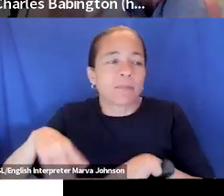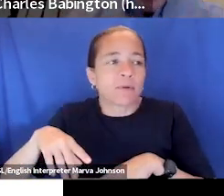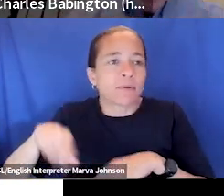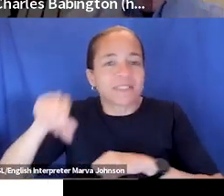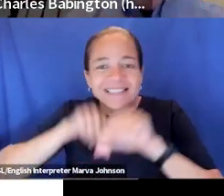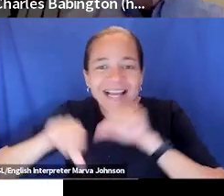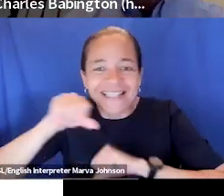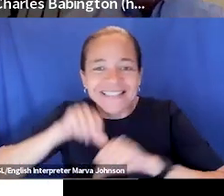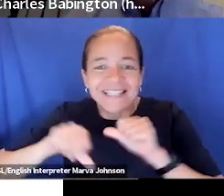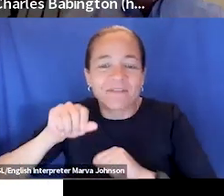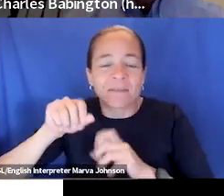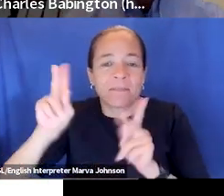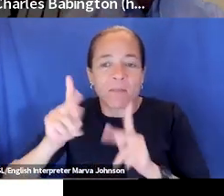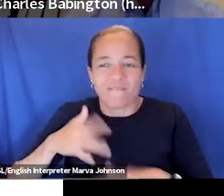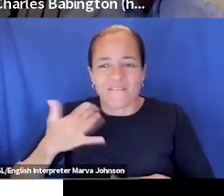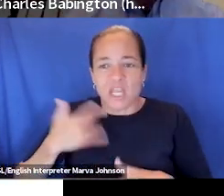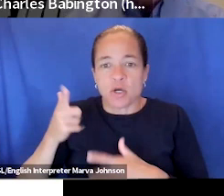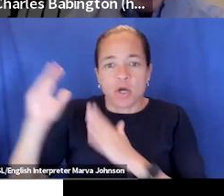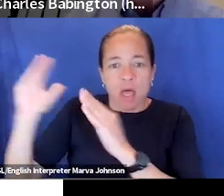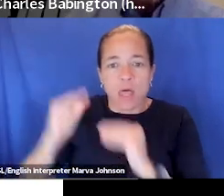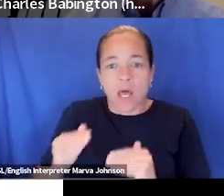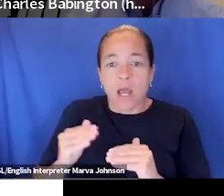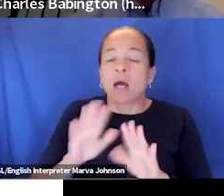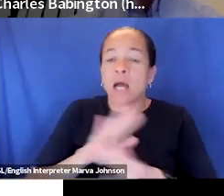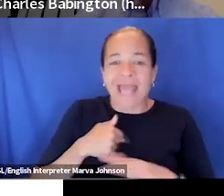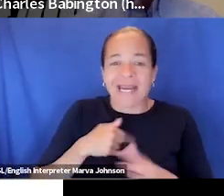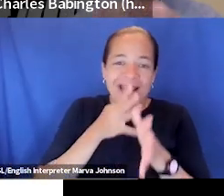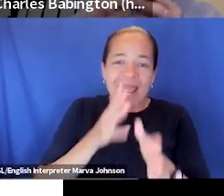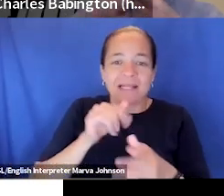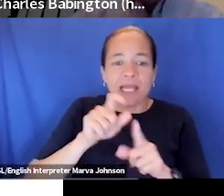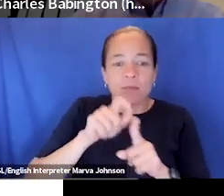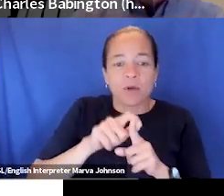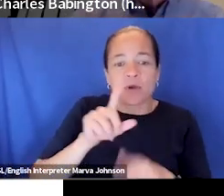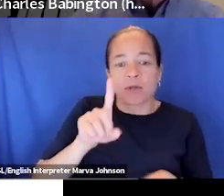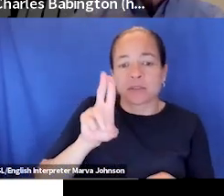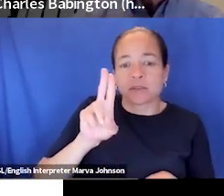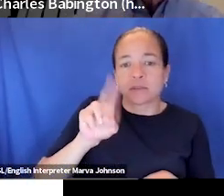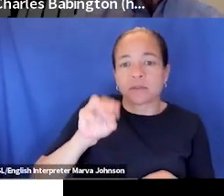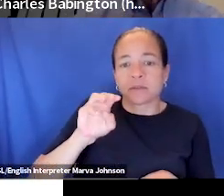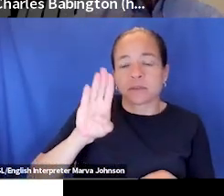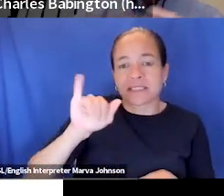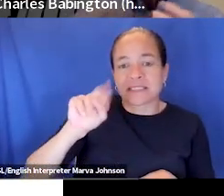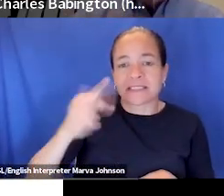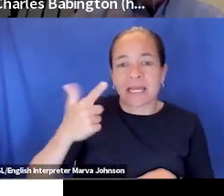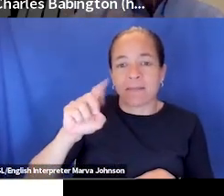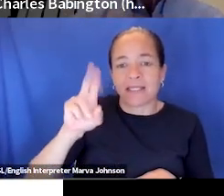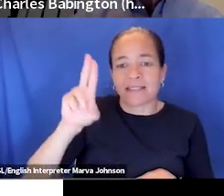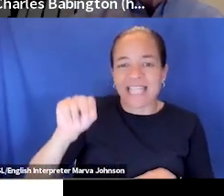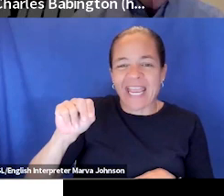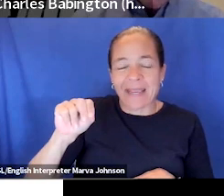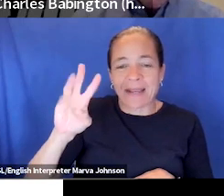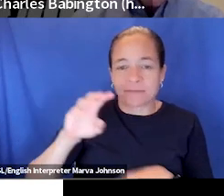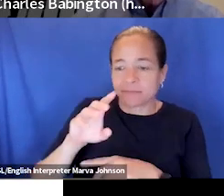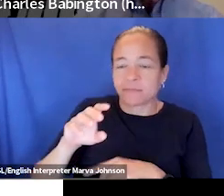is not dumbing down. I despise that term. It is not dumbing down to make something that you're writing about accessible to